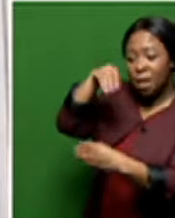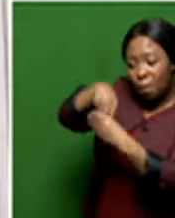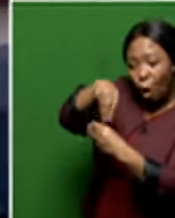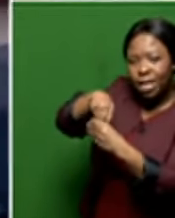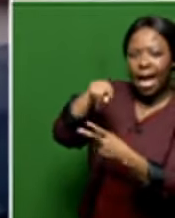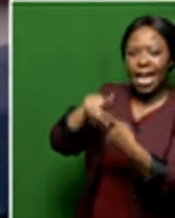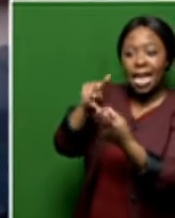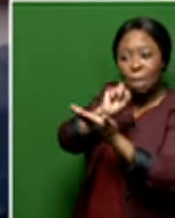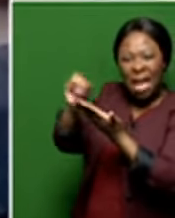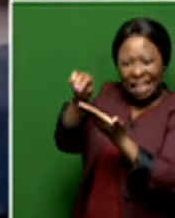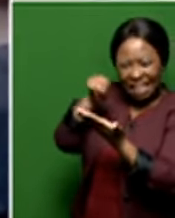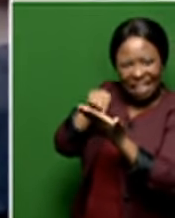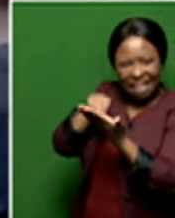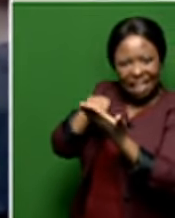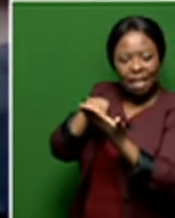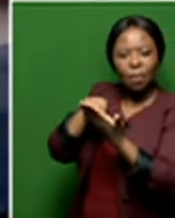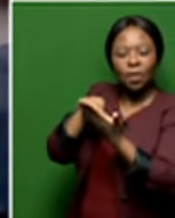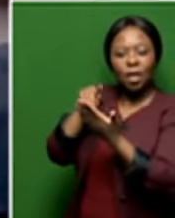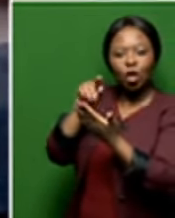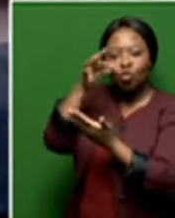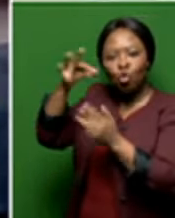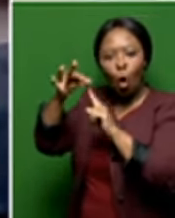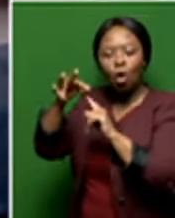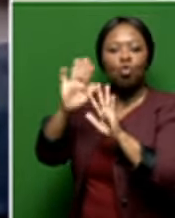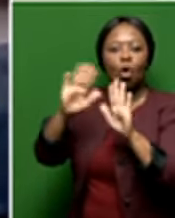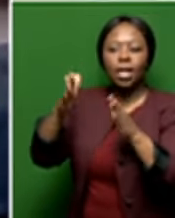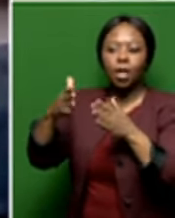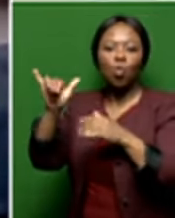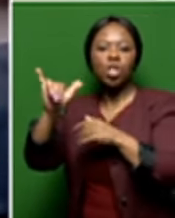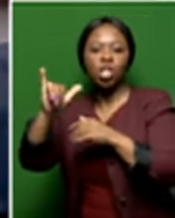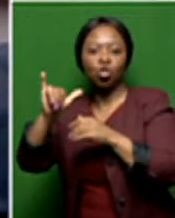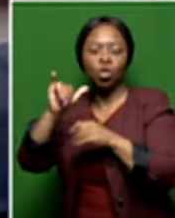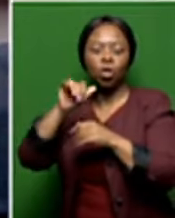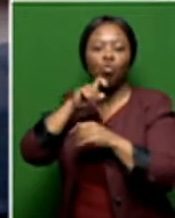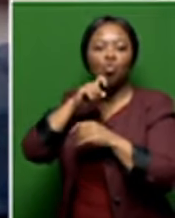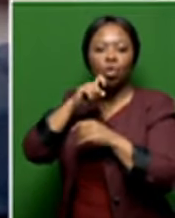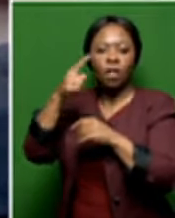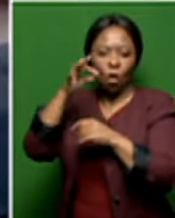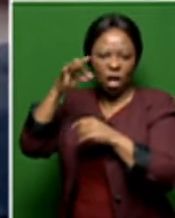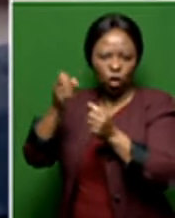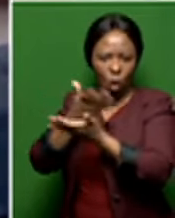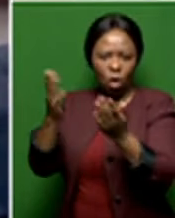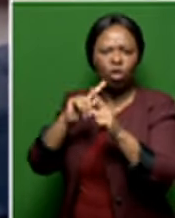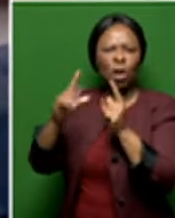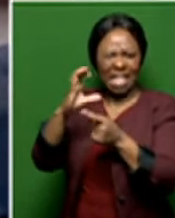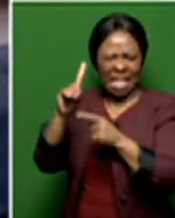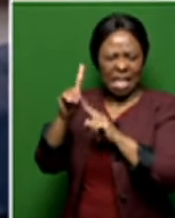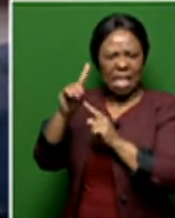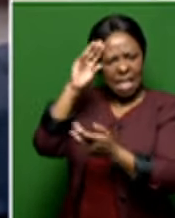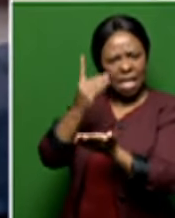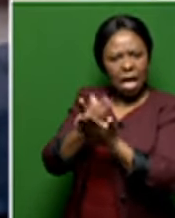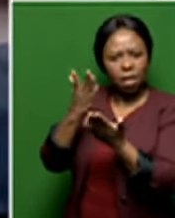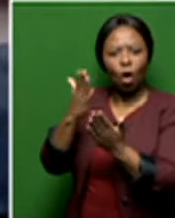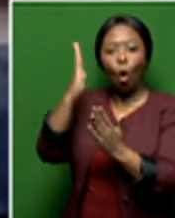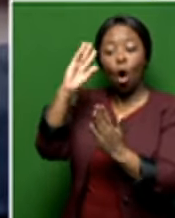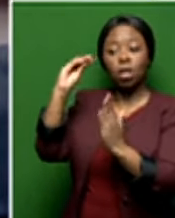song and not necessarily the medium at which it is transmitted. Now, tell us more, Mr. K, about your debut album and why you decided on the title